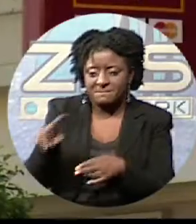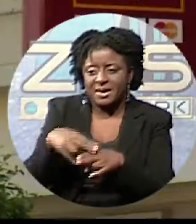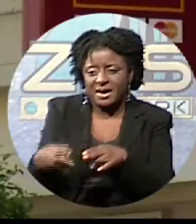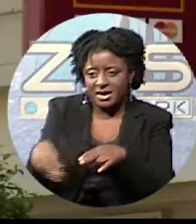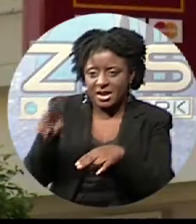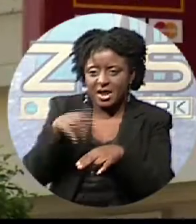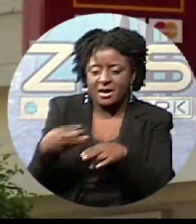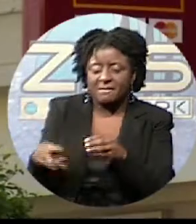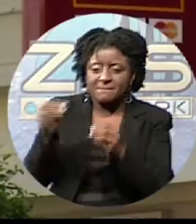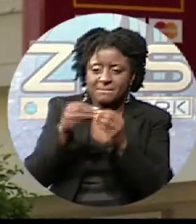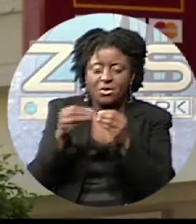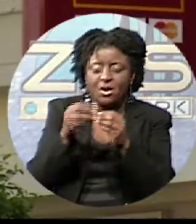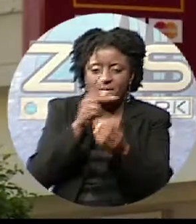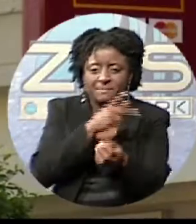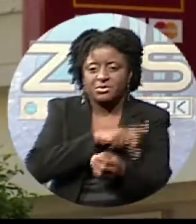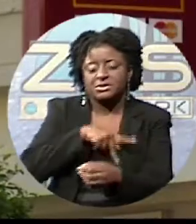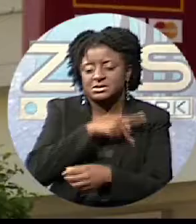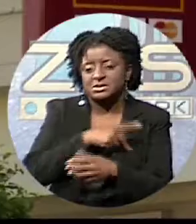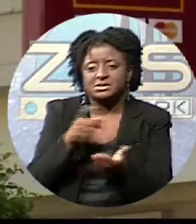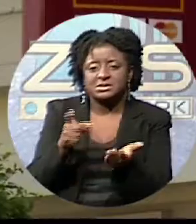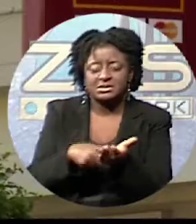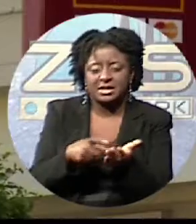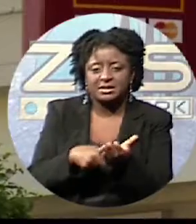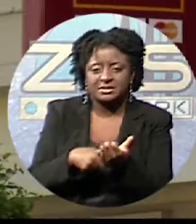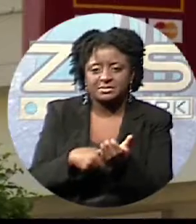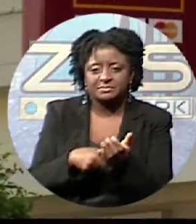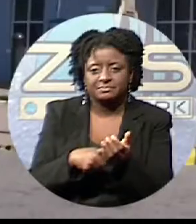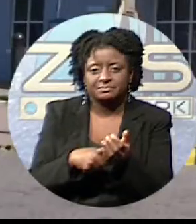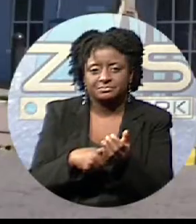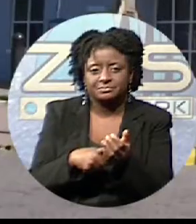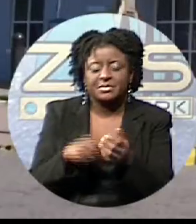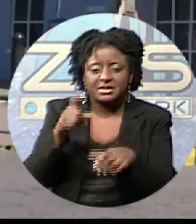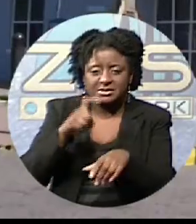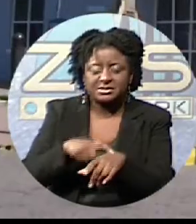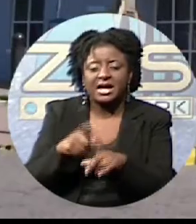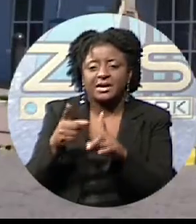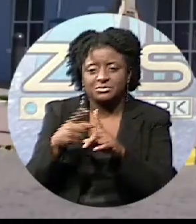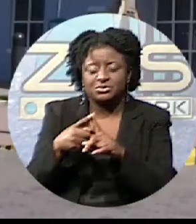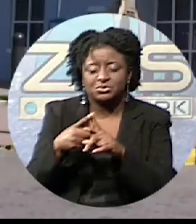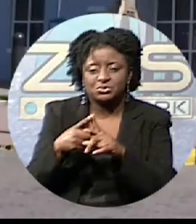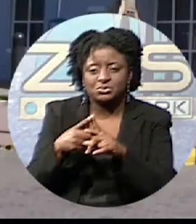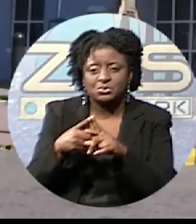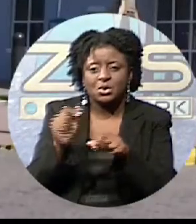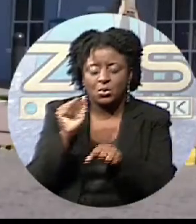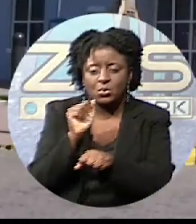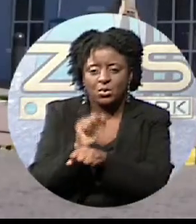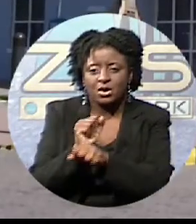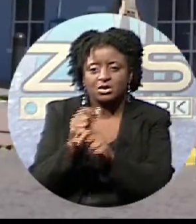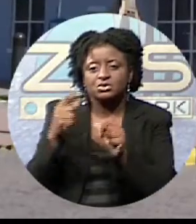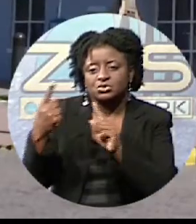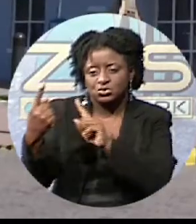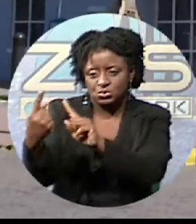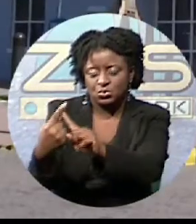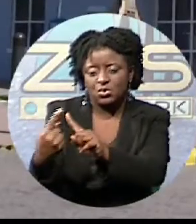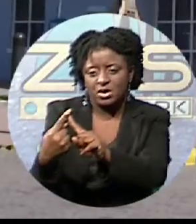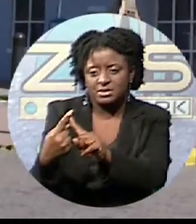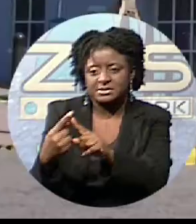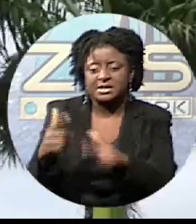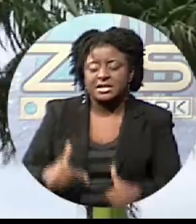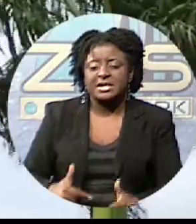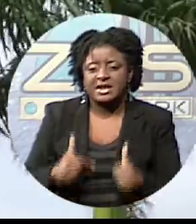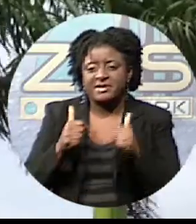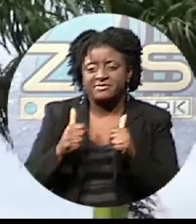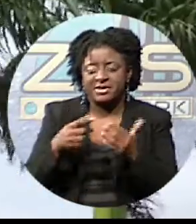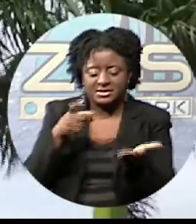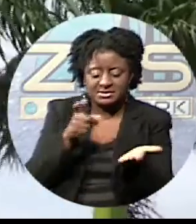Christie says it's time to return to the days of saving and living debt-free rather than what he termed a crazy, out-of-control, consumerist culture